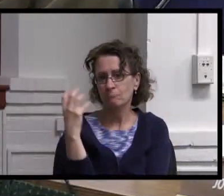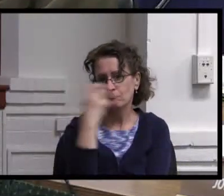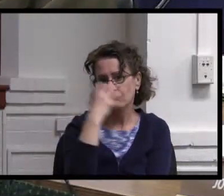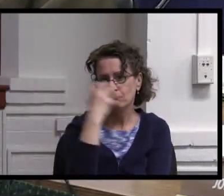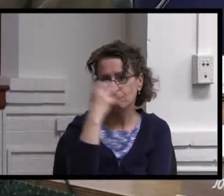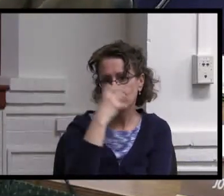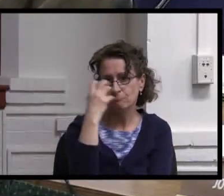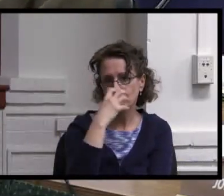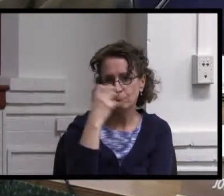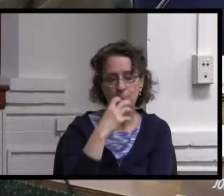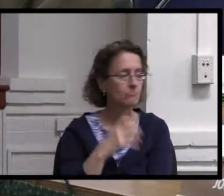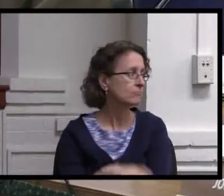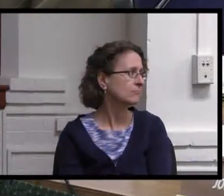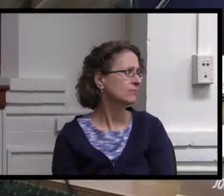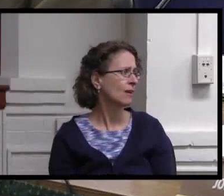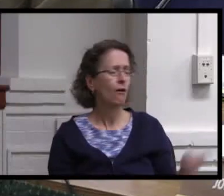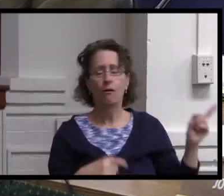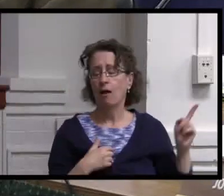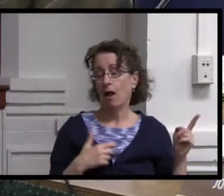I'd like to talk about that a little bit.